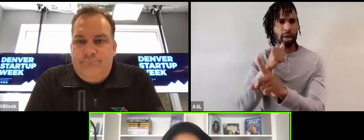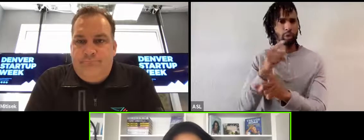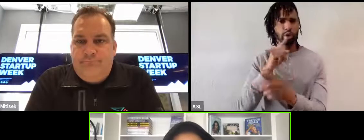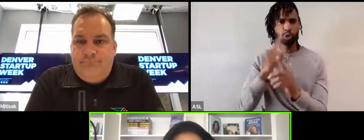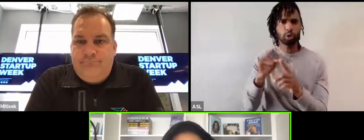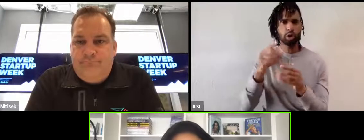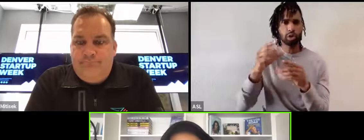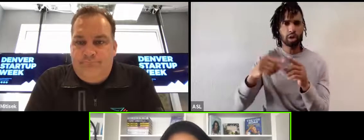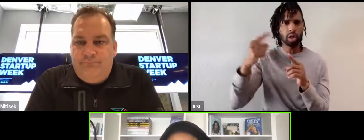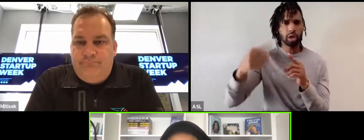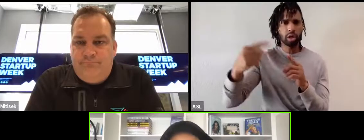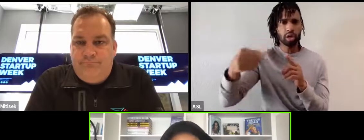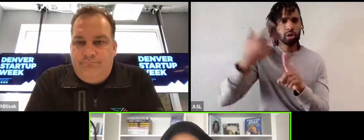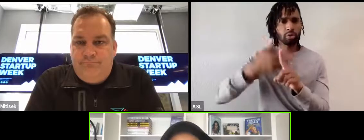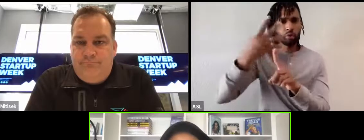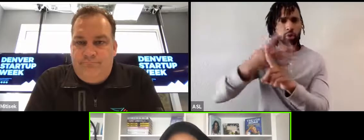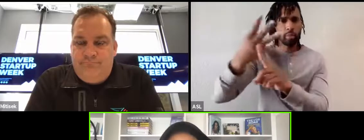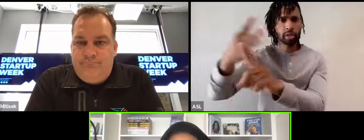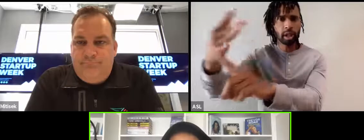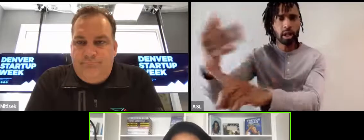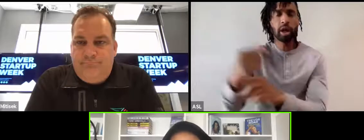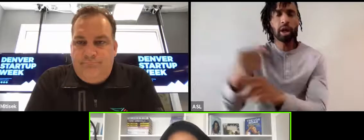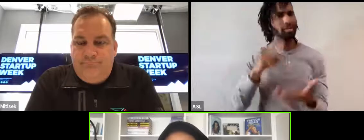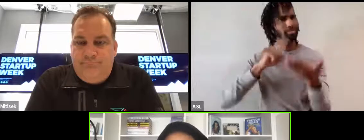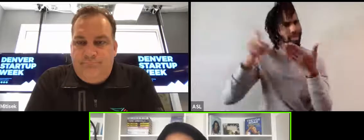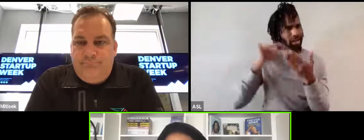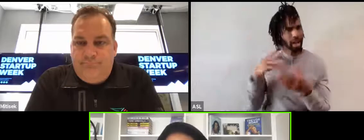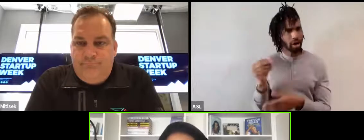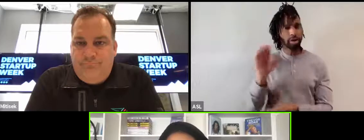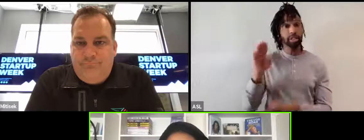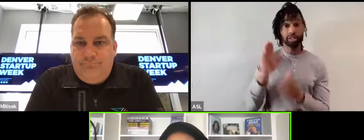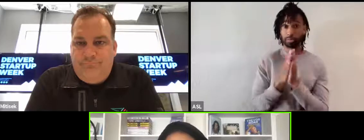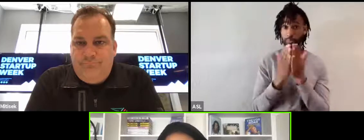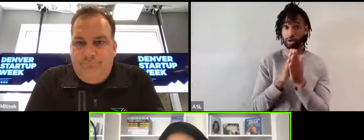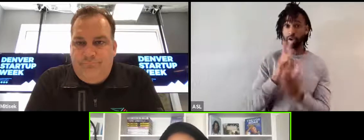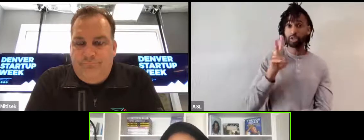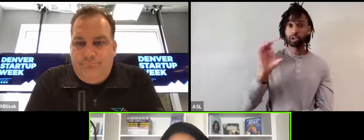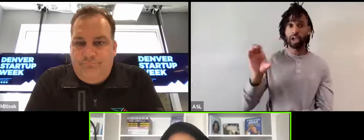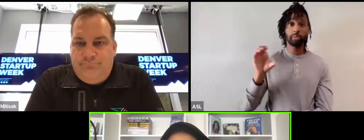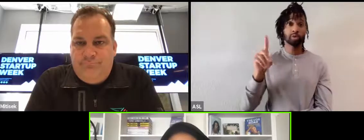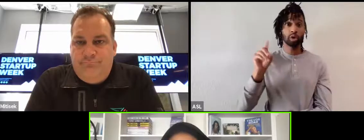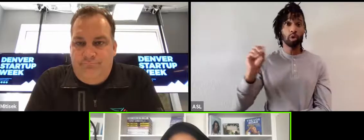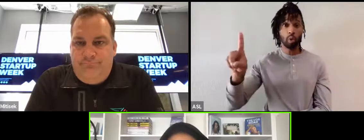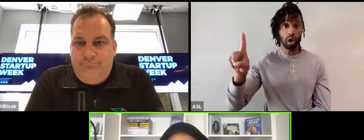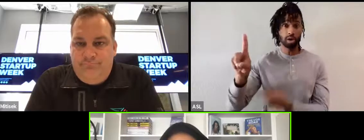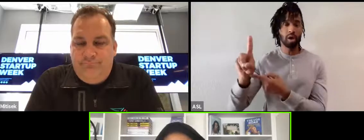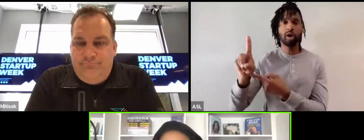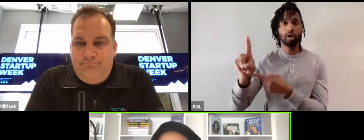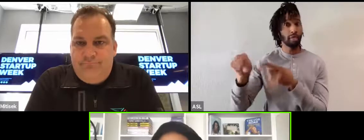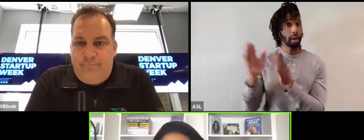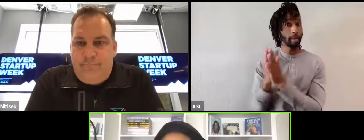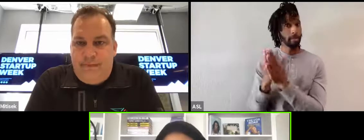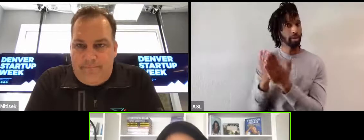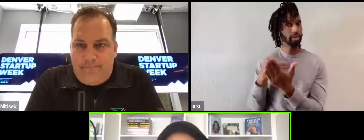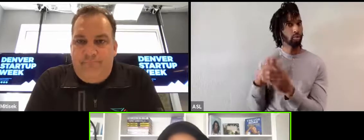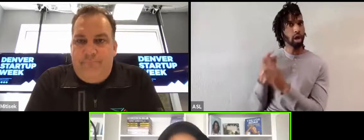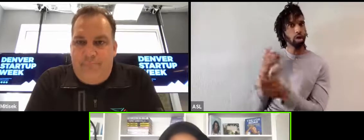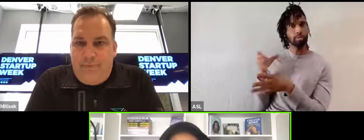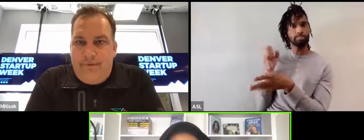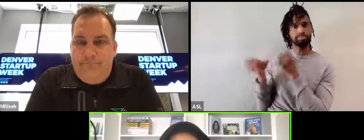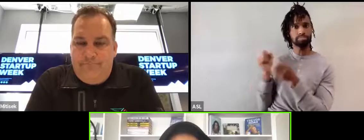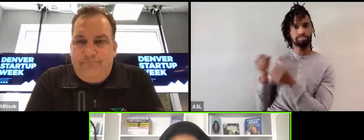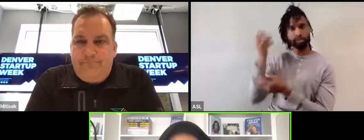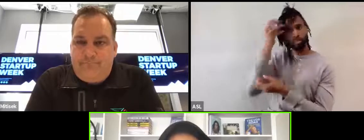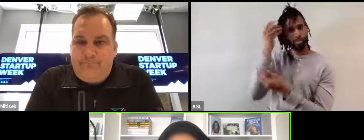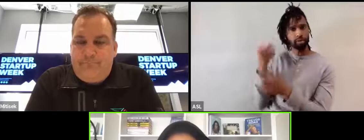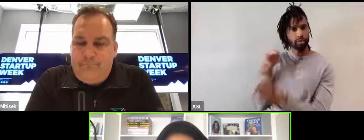it, but check that out. It's like VC, you know, his book, Venture Capital 101, is a book that I learned on.